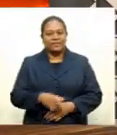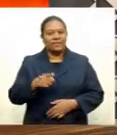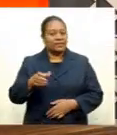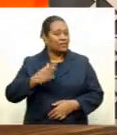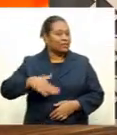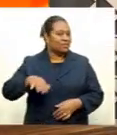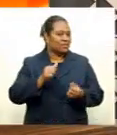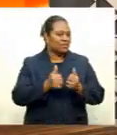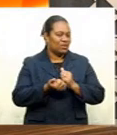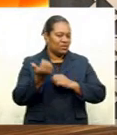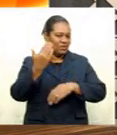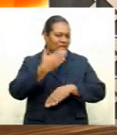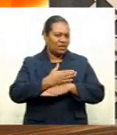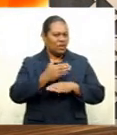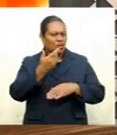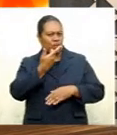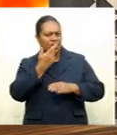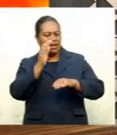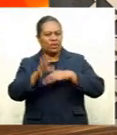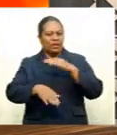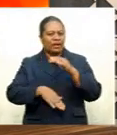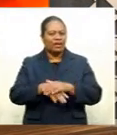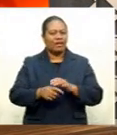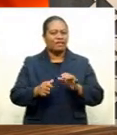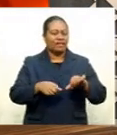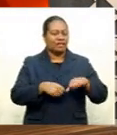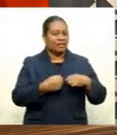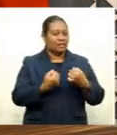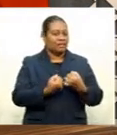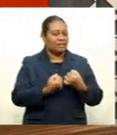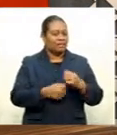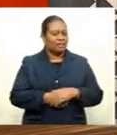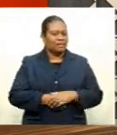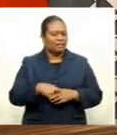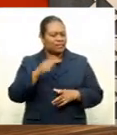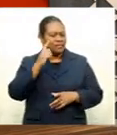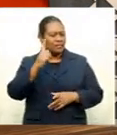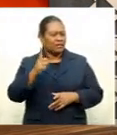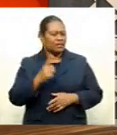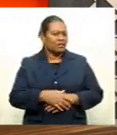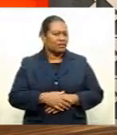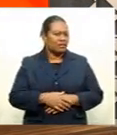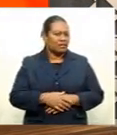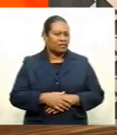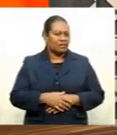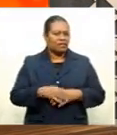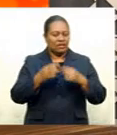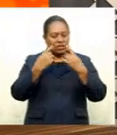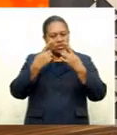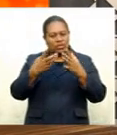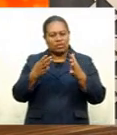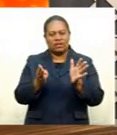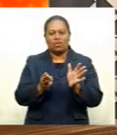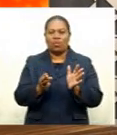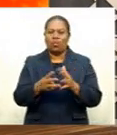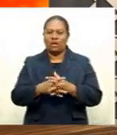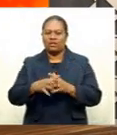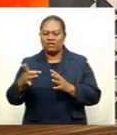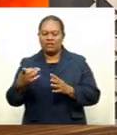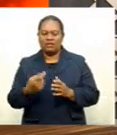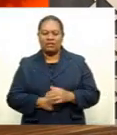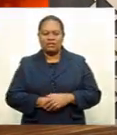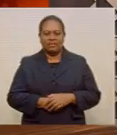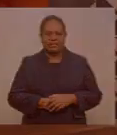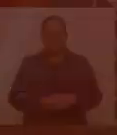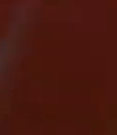it from Sports Tonight. In Weird and Wonderful after the break, a new species of murder hornet discovered in Washington state. Find out more